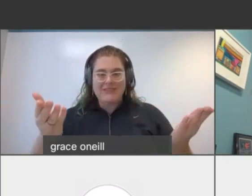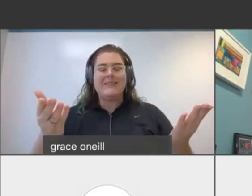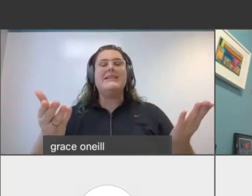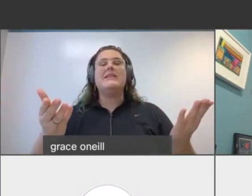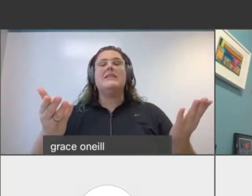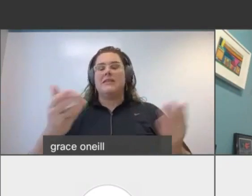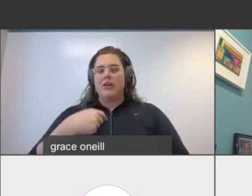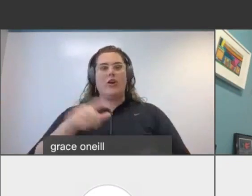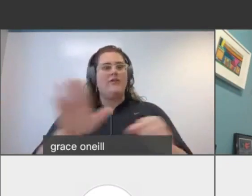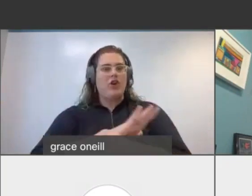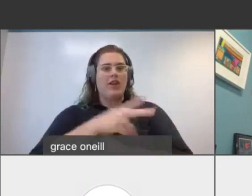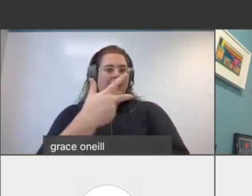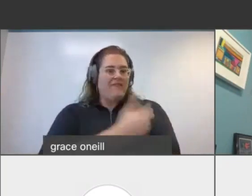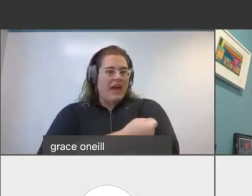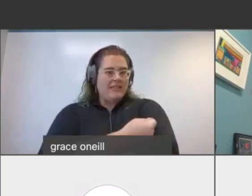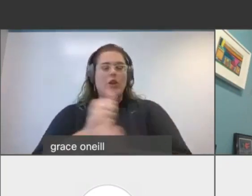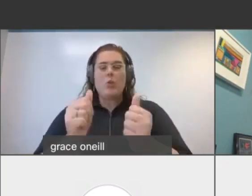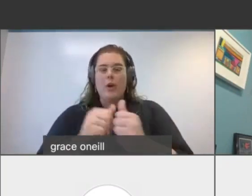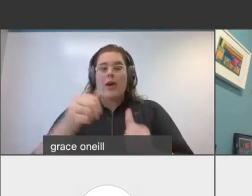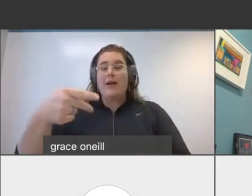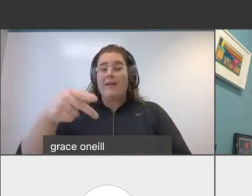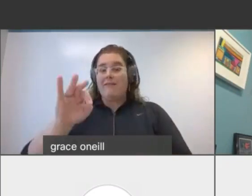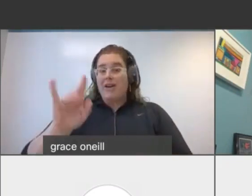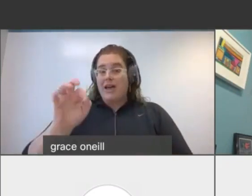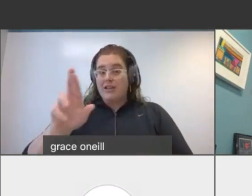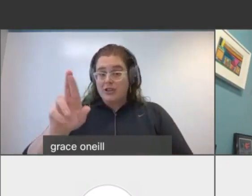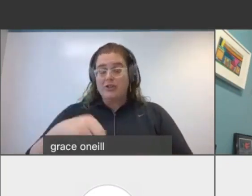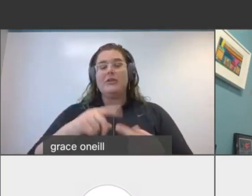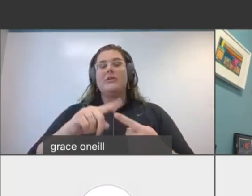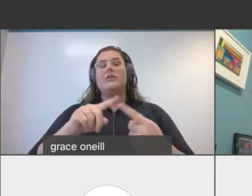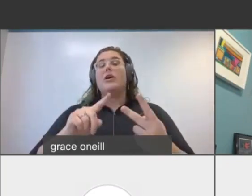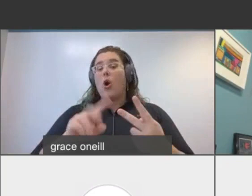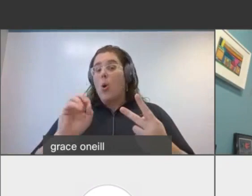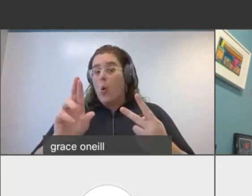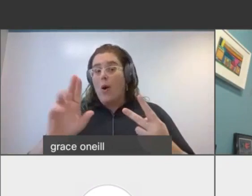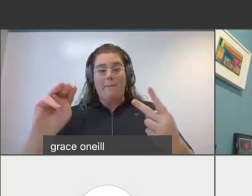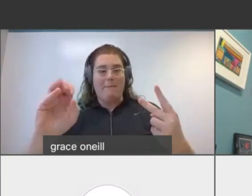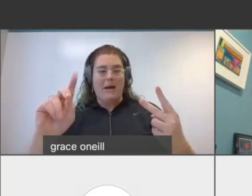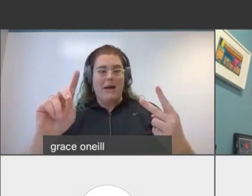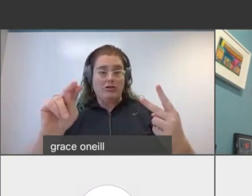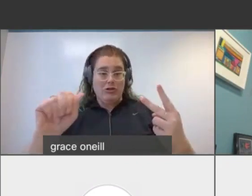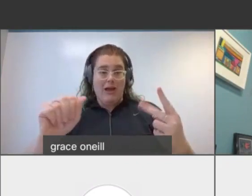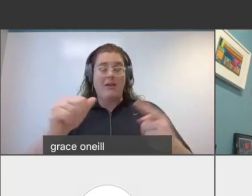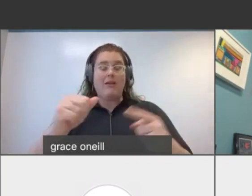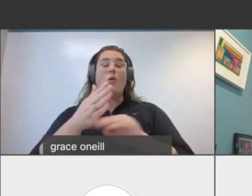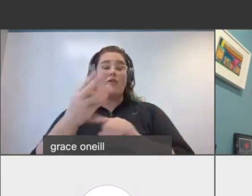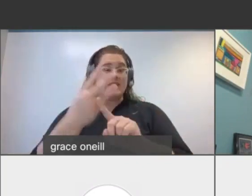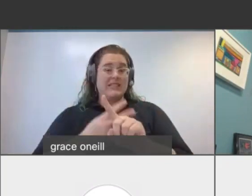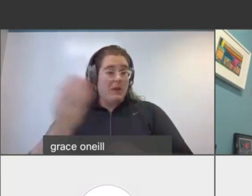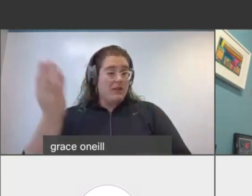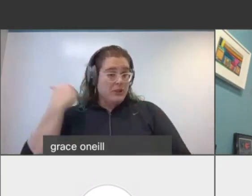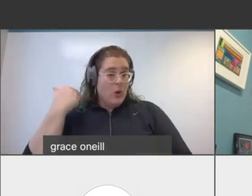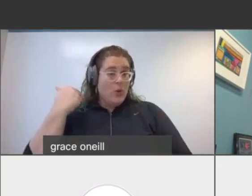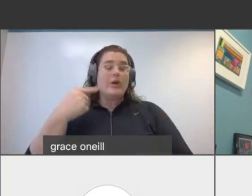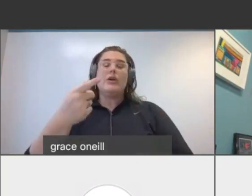were fully vaccinated with Pfizer or Moderna 6 months ago or more, you should